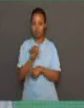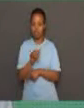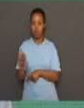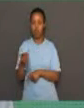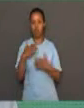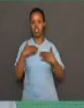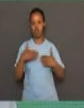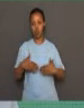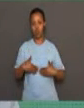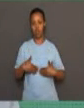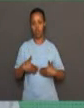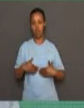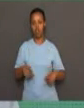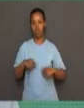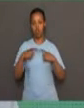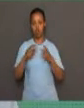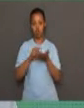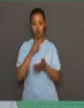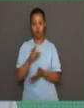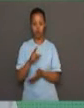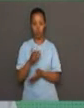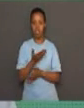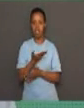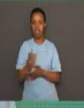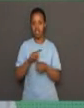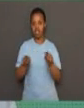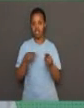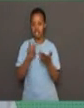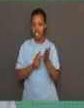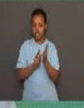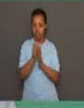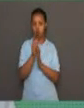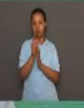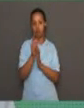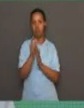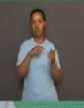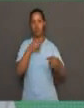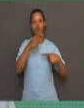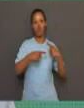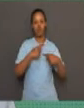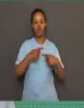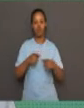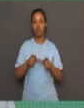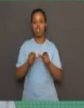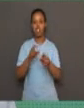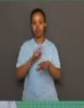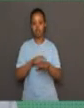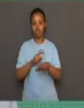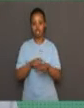plan. However, as the development process continues,